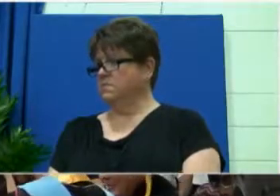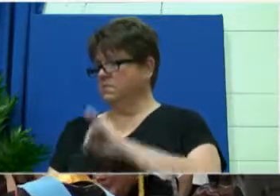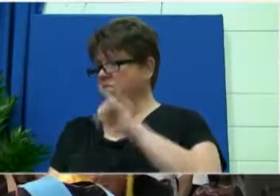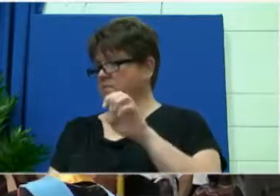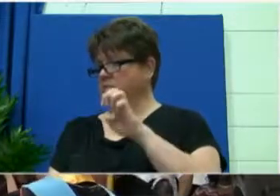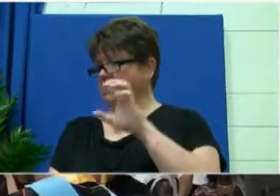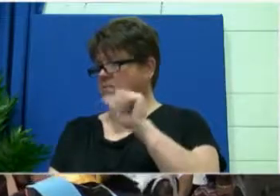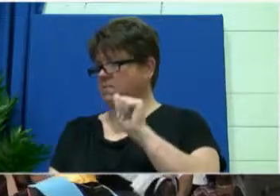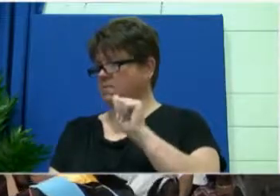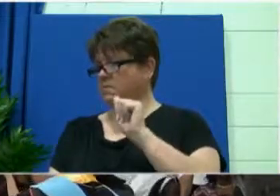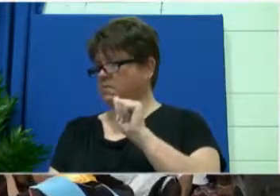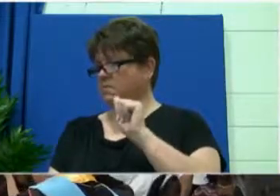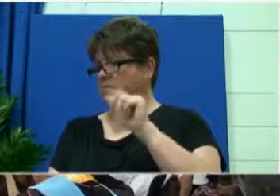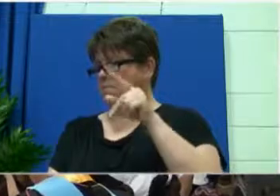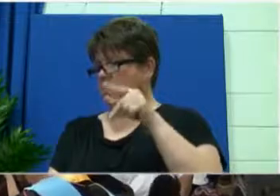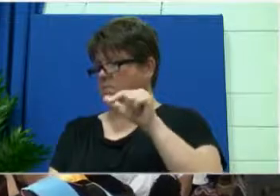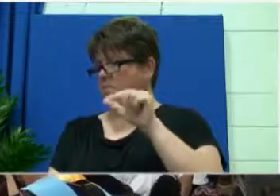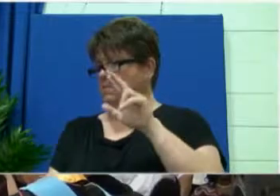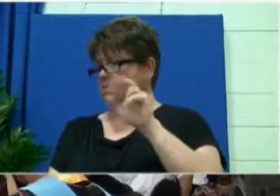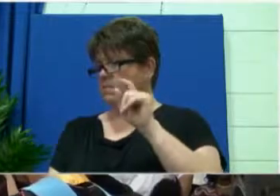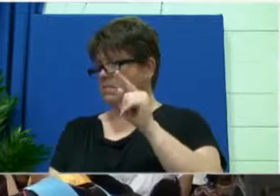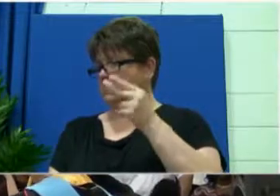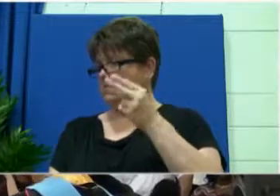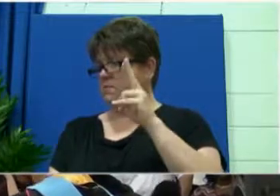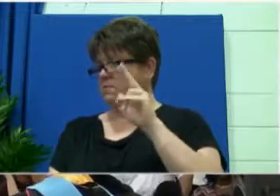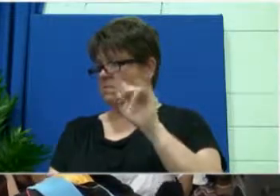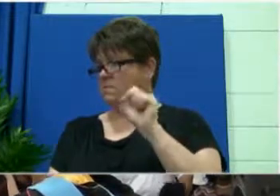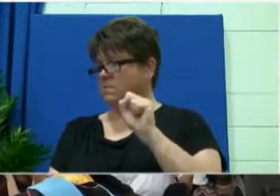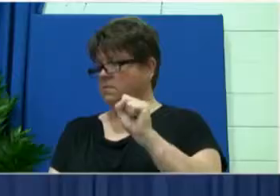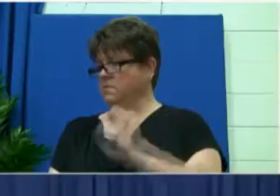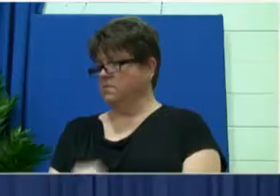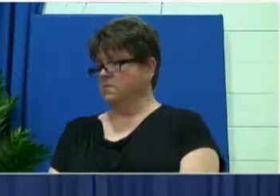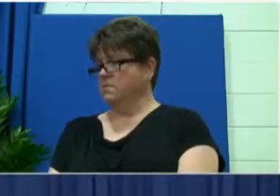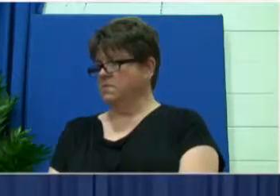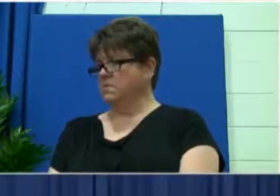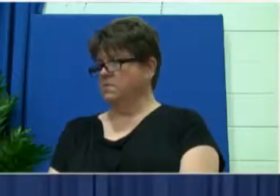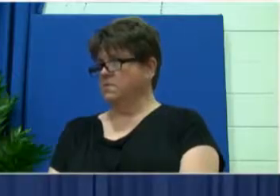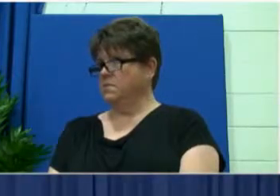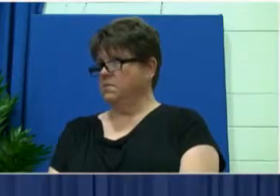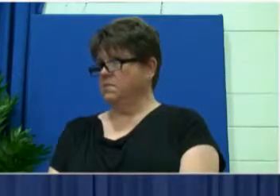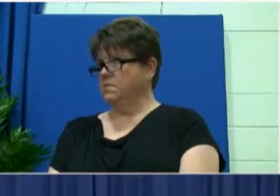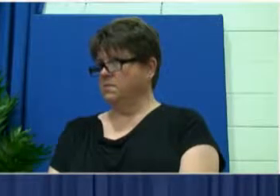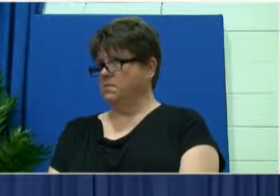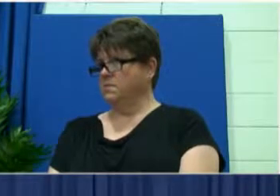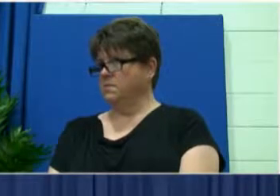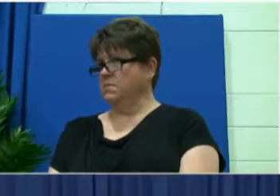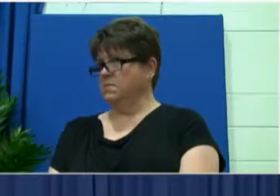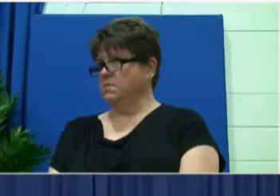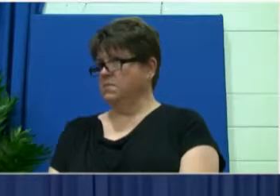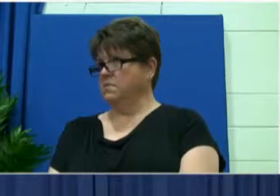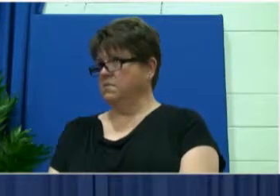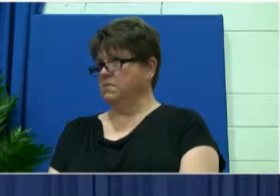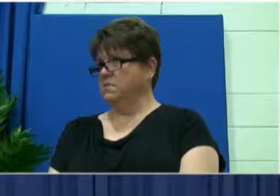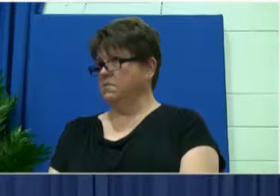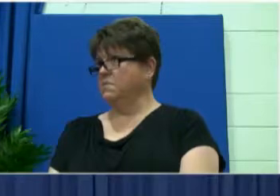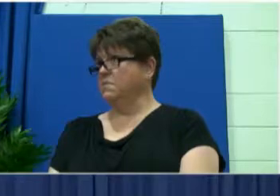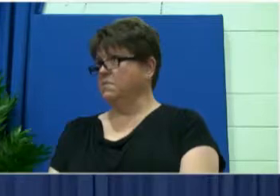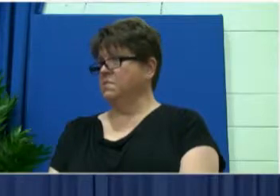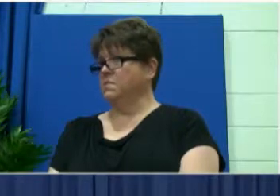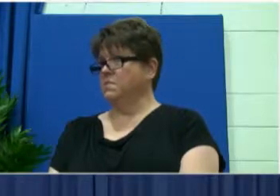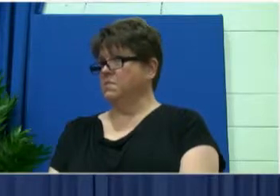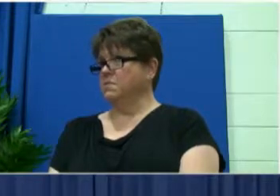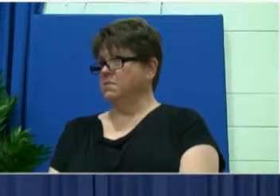Jessica Jo Pinksterhouse, cum laude, Phi Theta Kappa, Associate in Applied Science in Animal